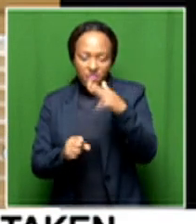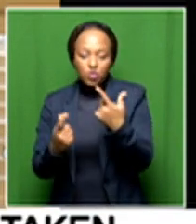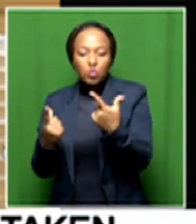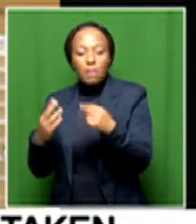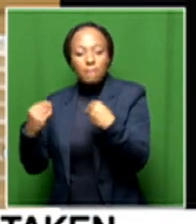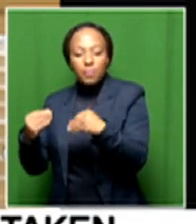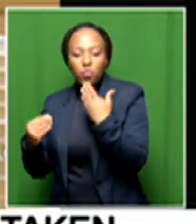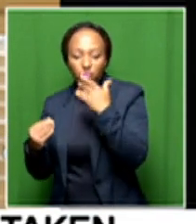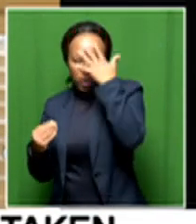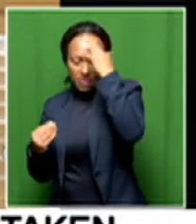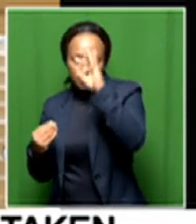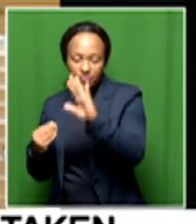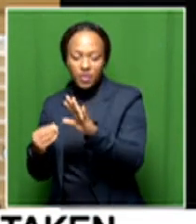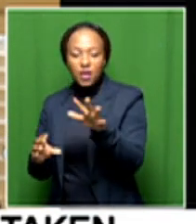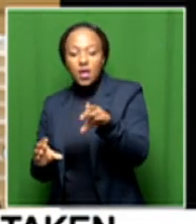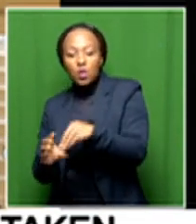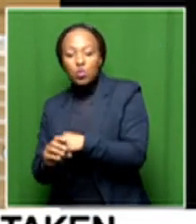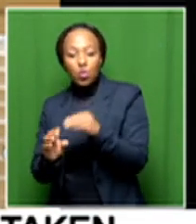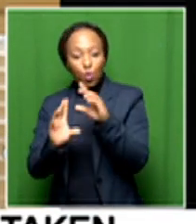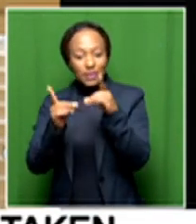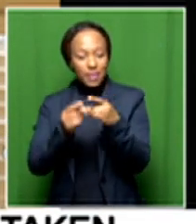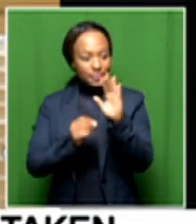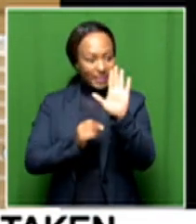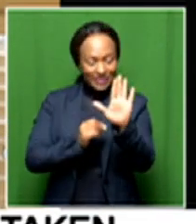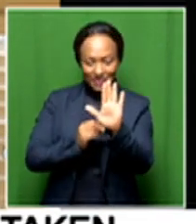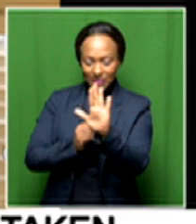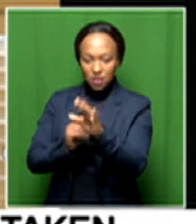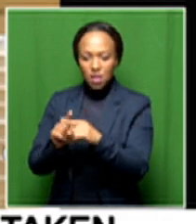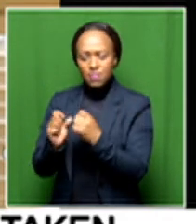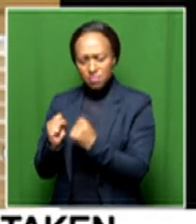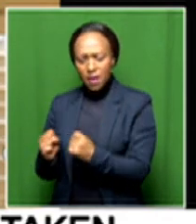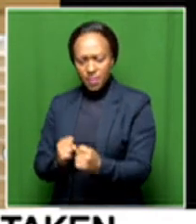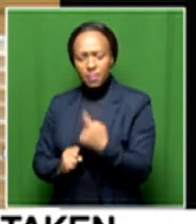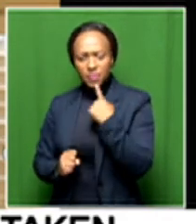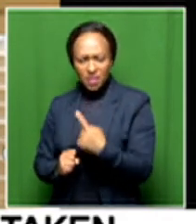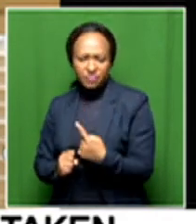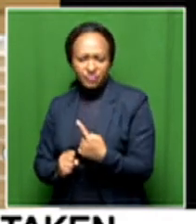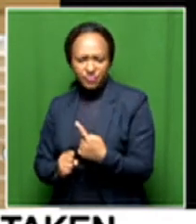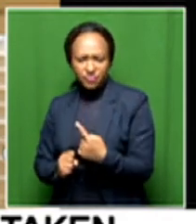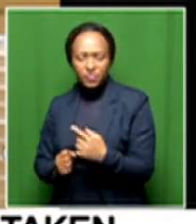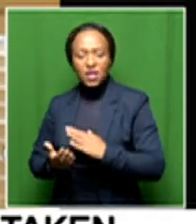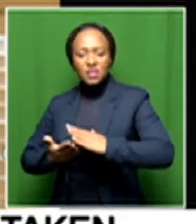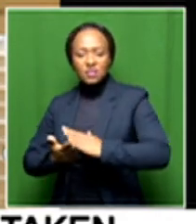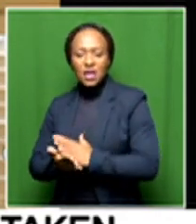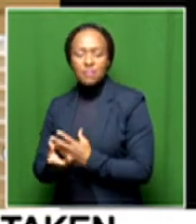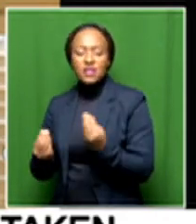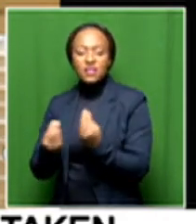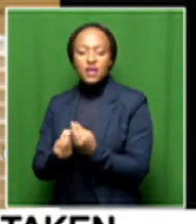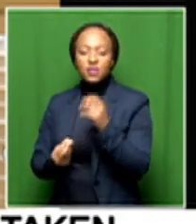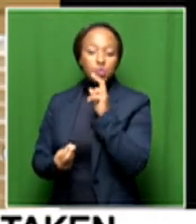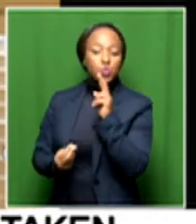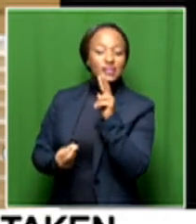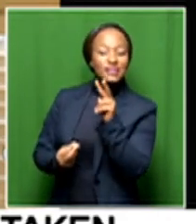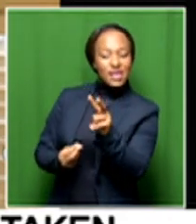of the relevant department. So I'm standing to what I'm saying, that at times, there are things which are, you see it